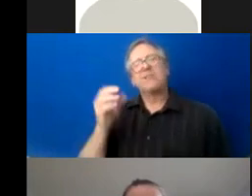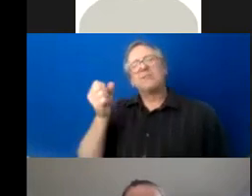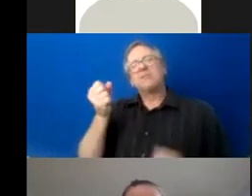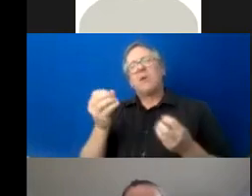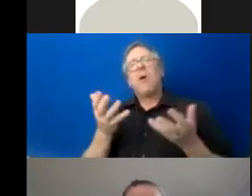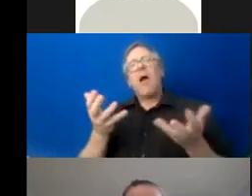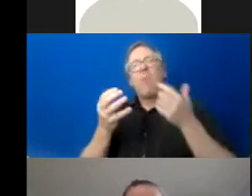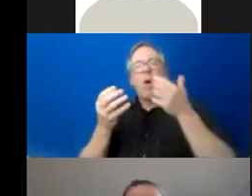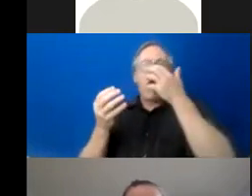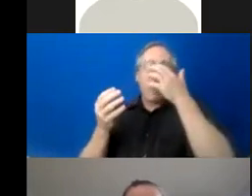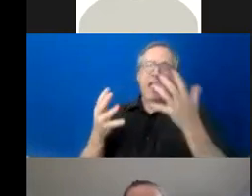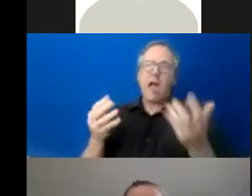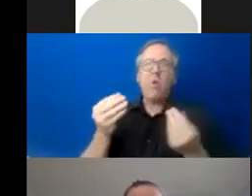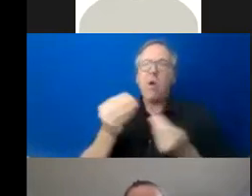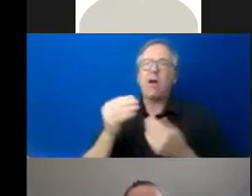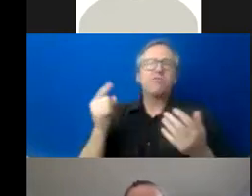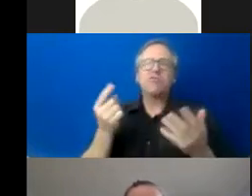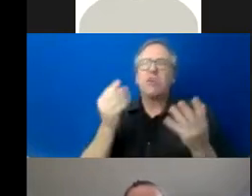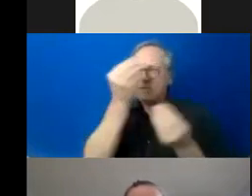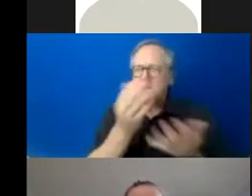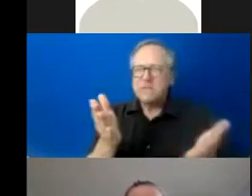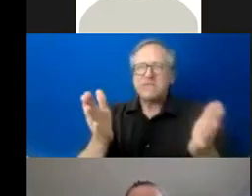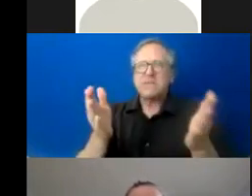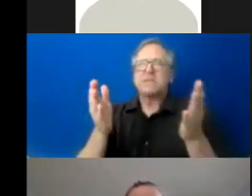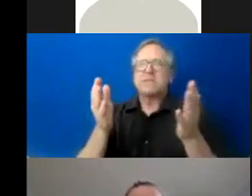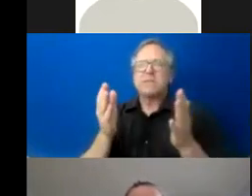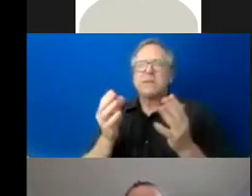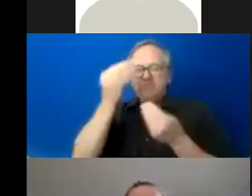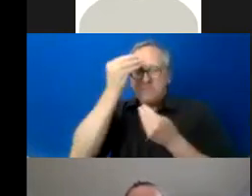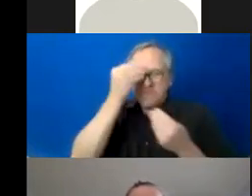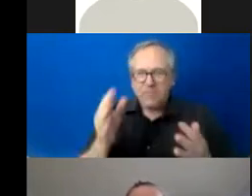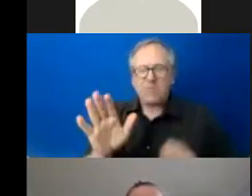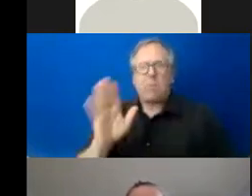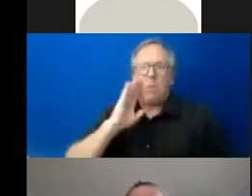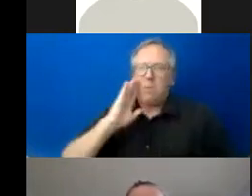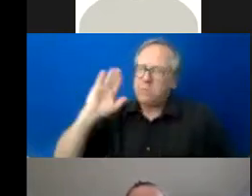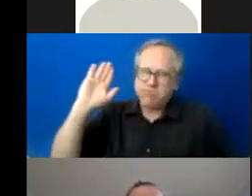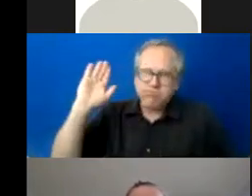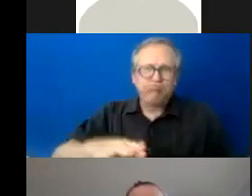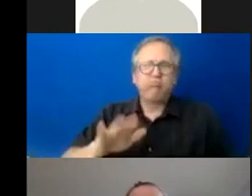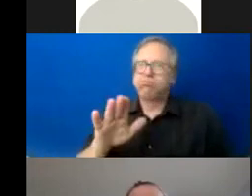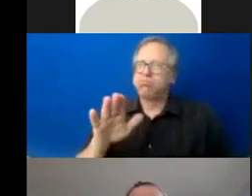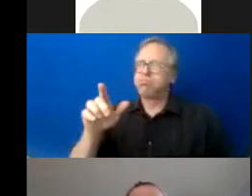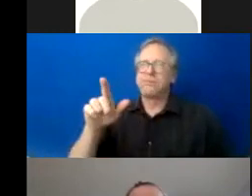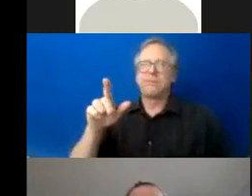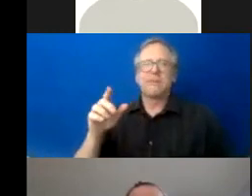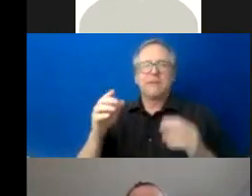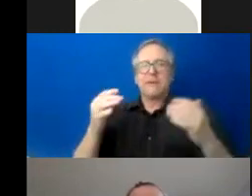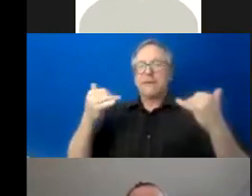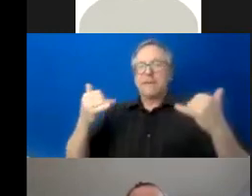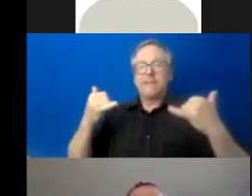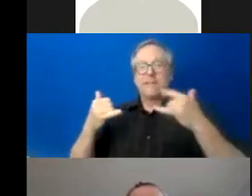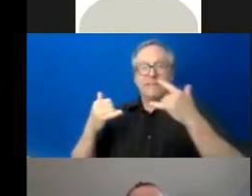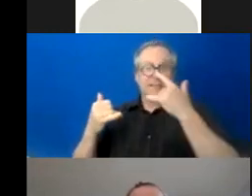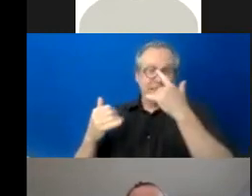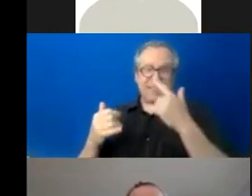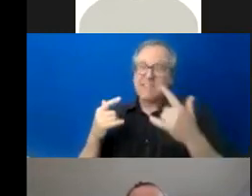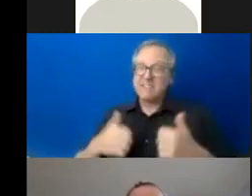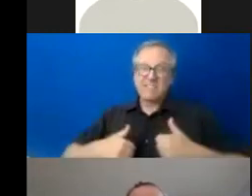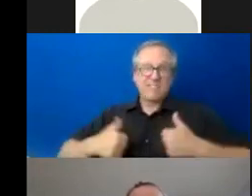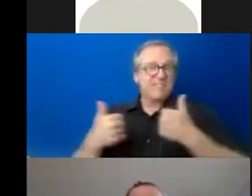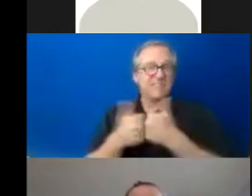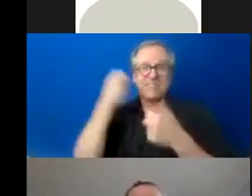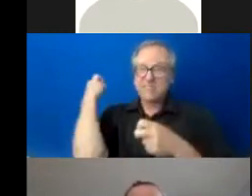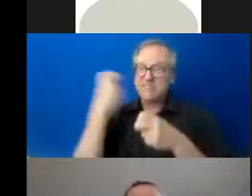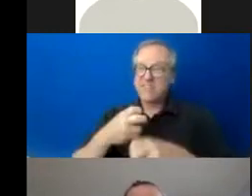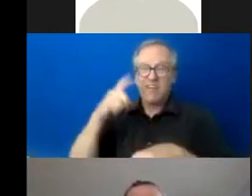a moment just to really let everyone know that, we're living in this really, really challenging